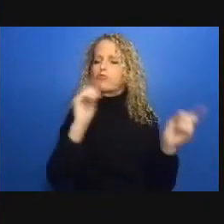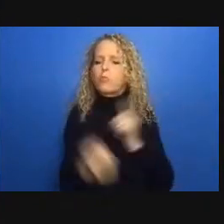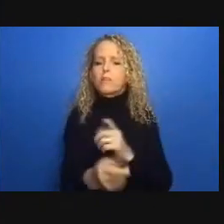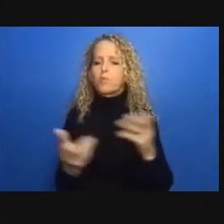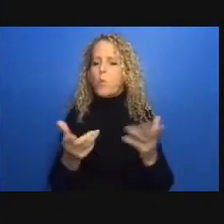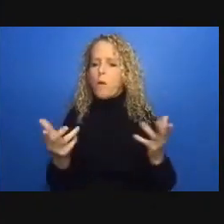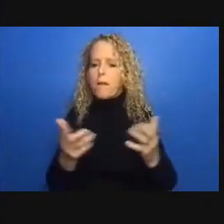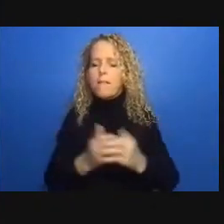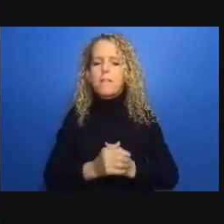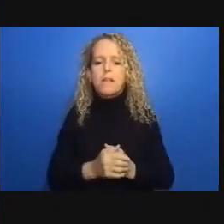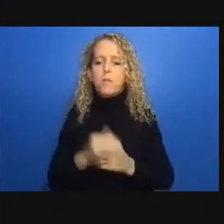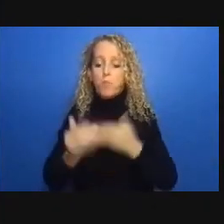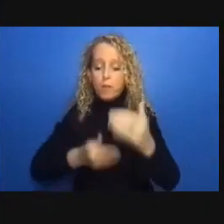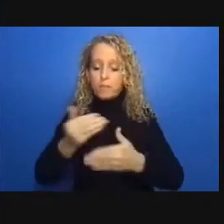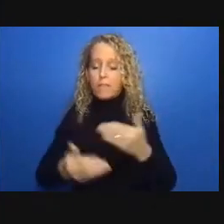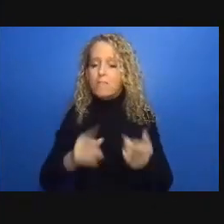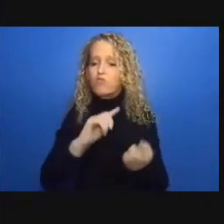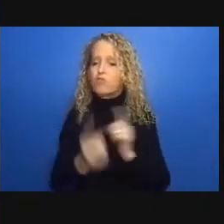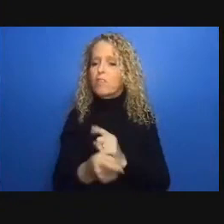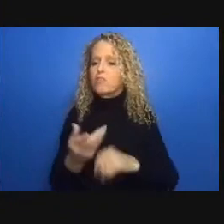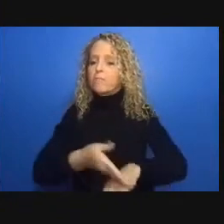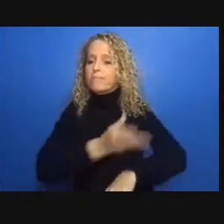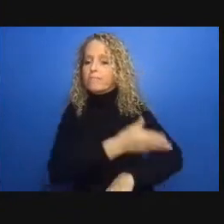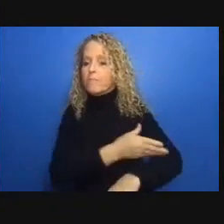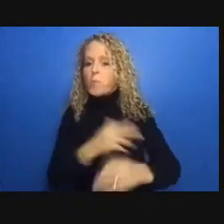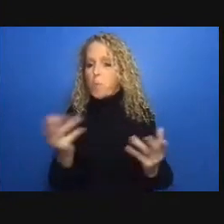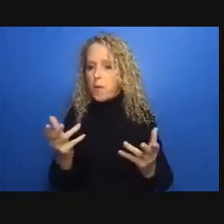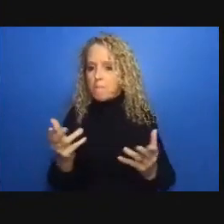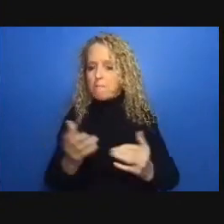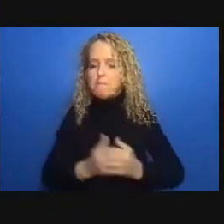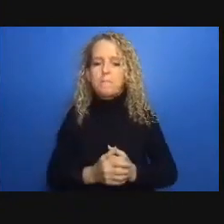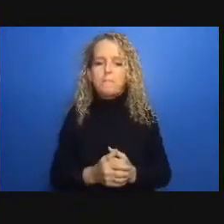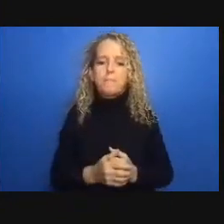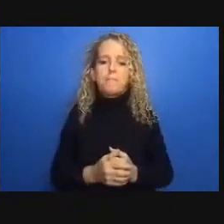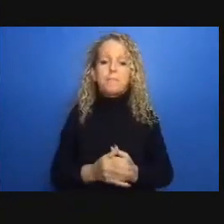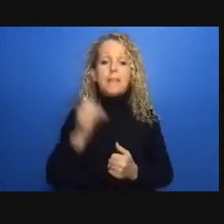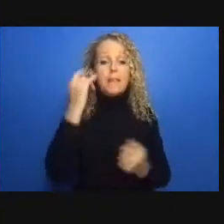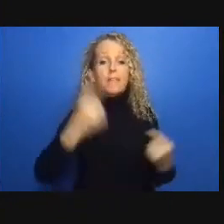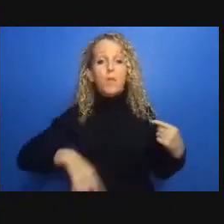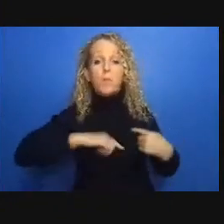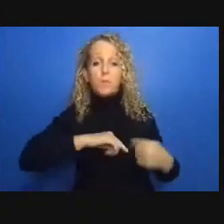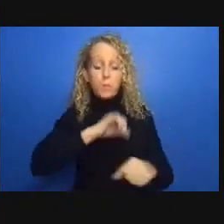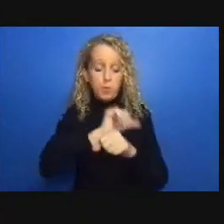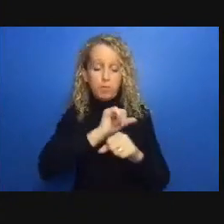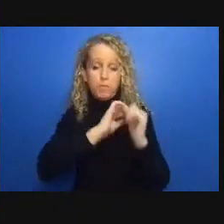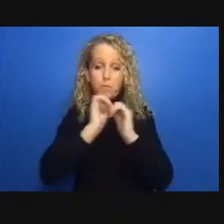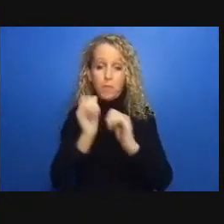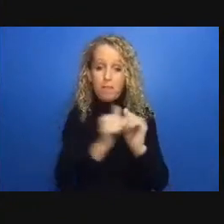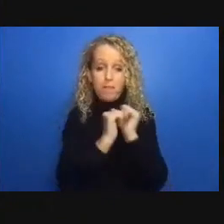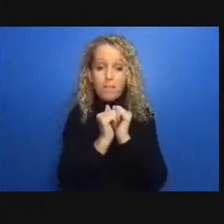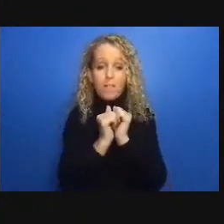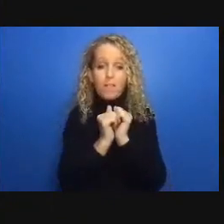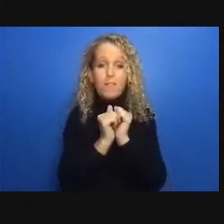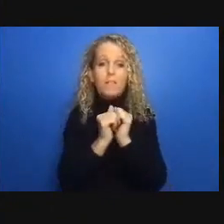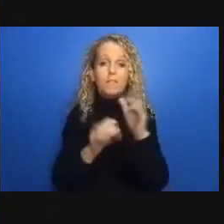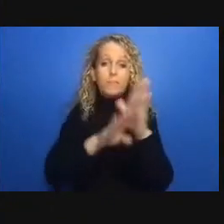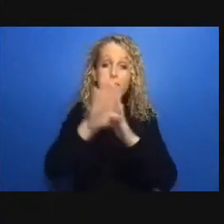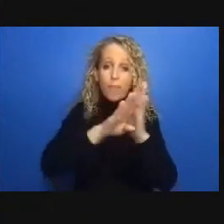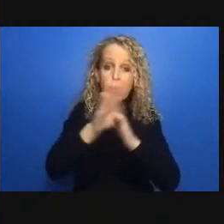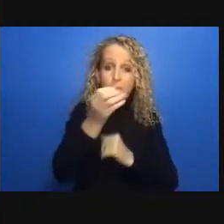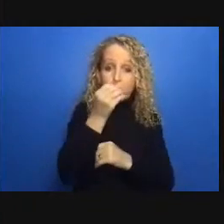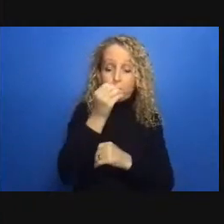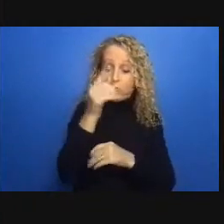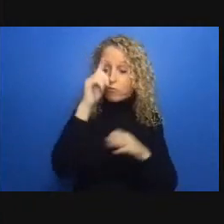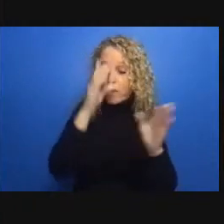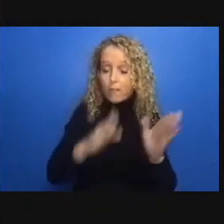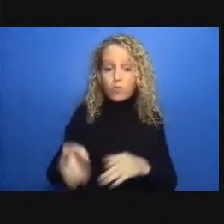to that food system that needs to change, but I absolutely think if we can work together to develop a food strategy for Nova